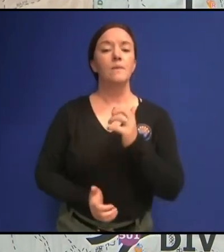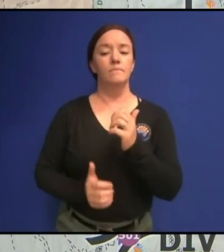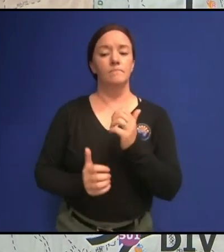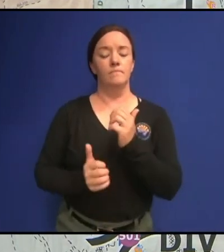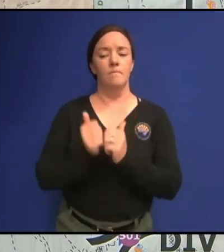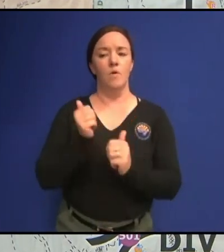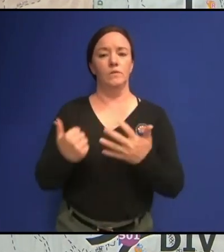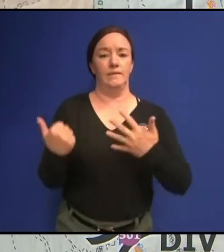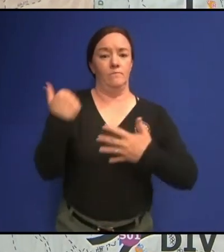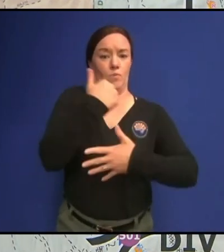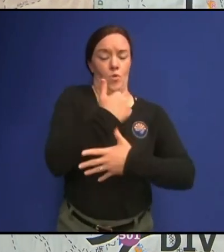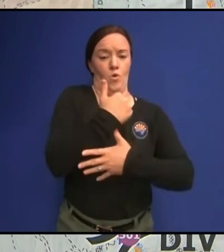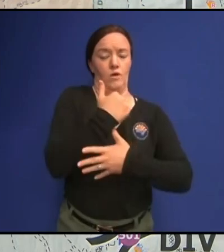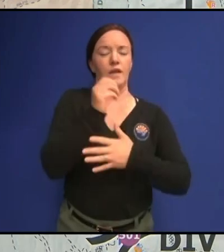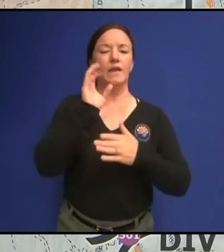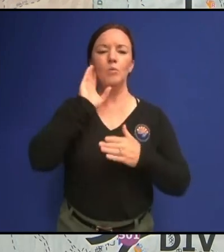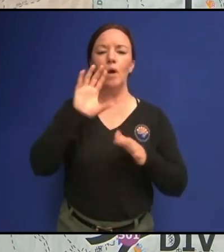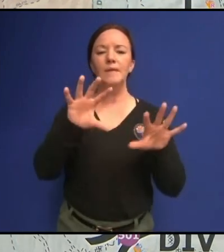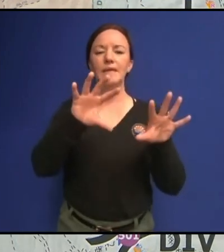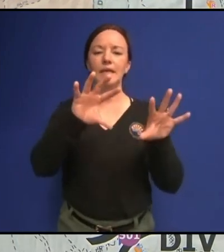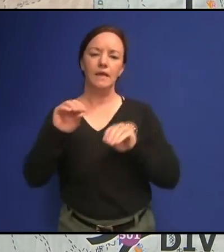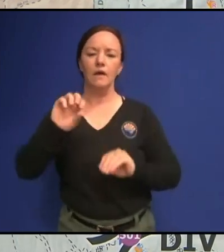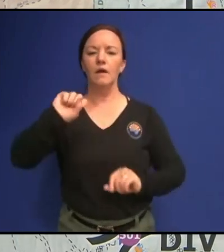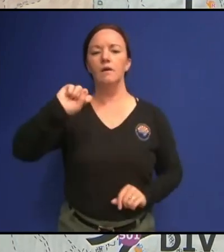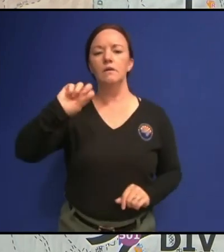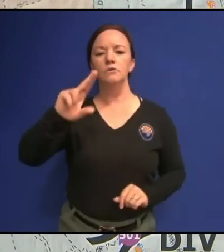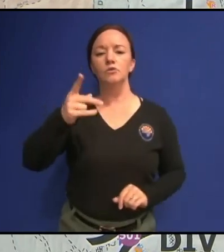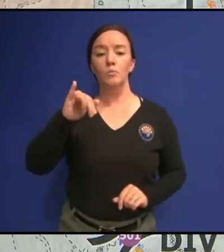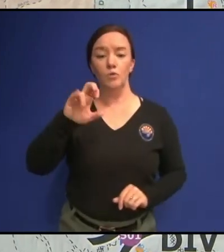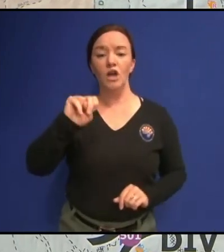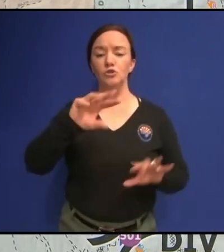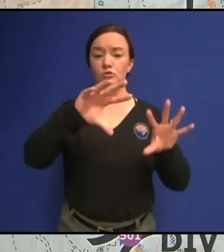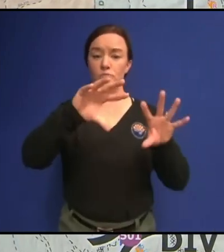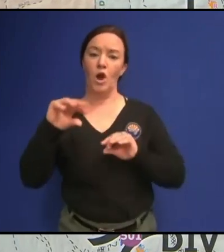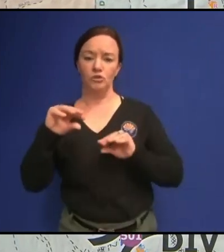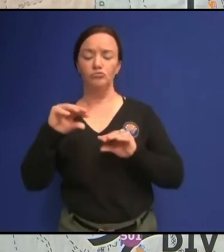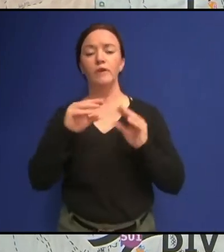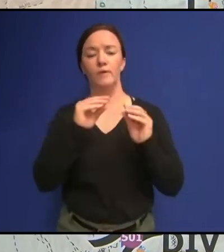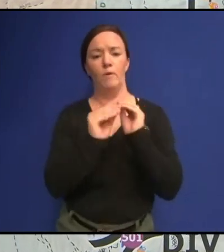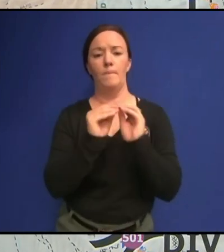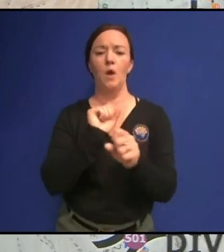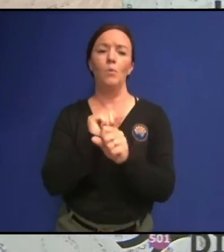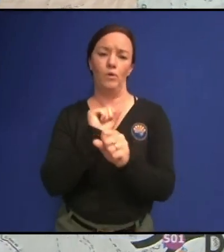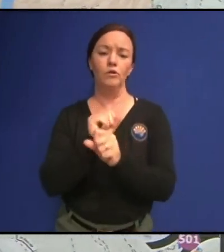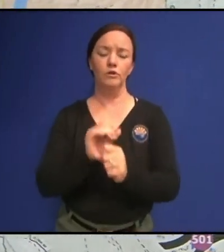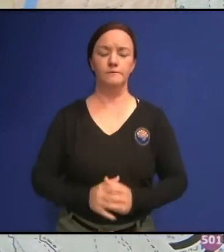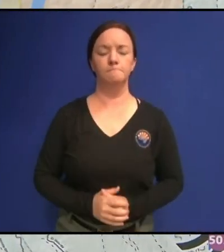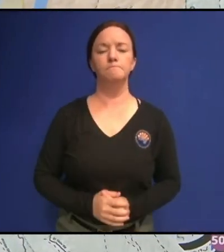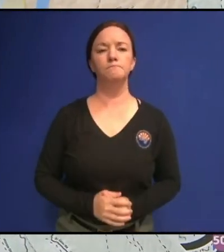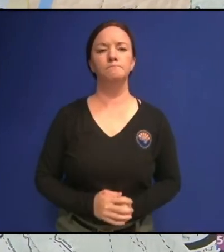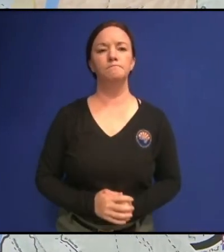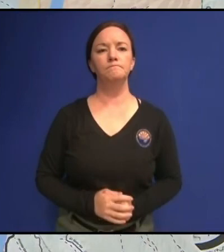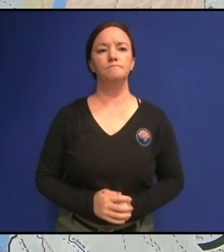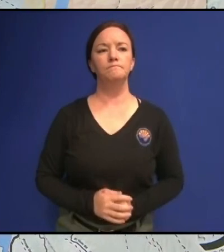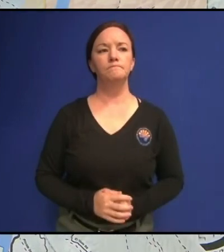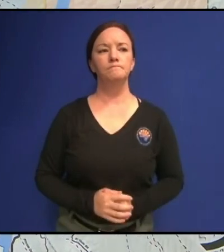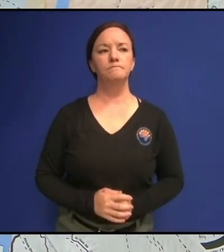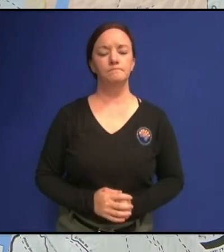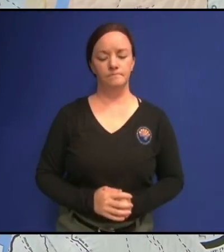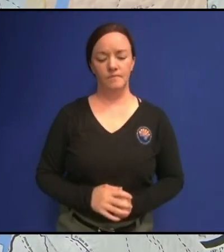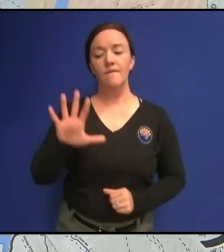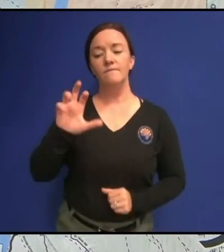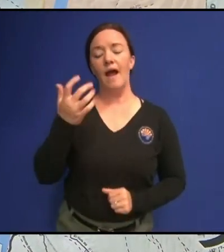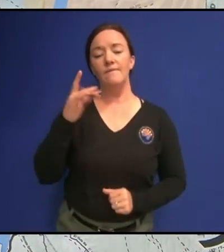suppression repair work that I was telling you about. Going off to the west, everything north of the 518